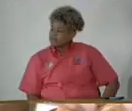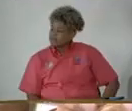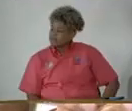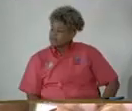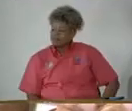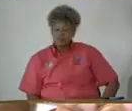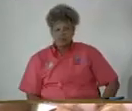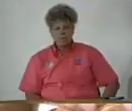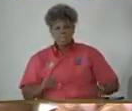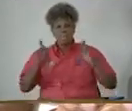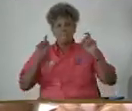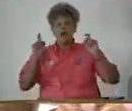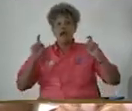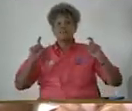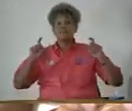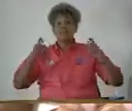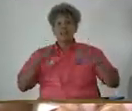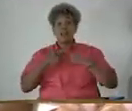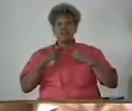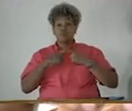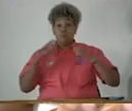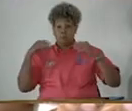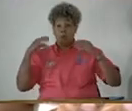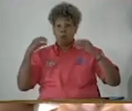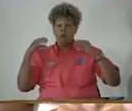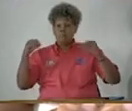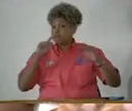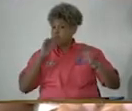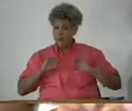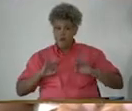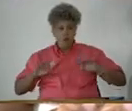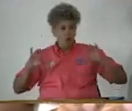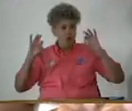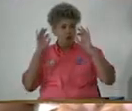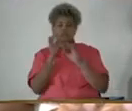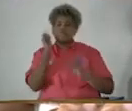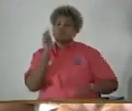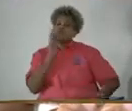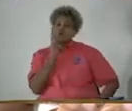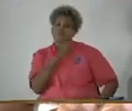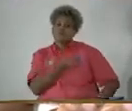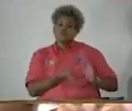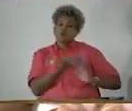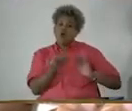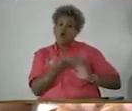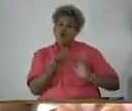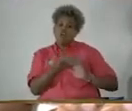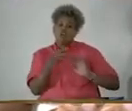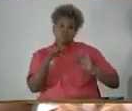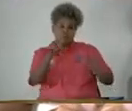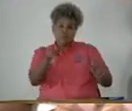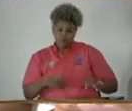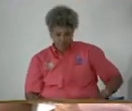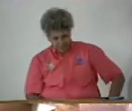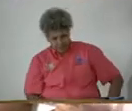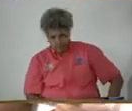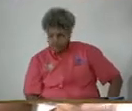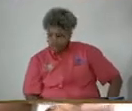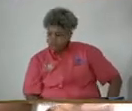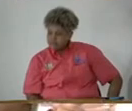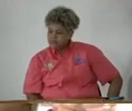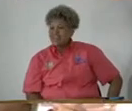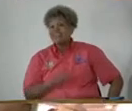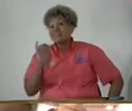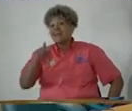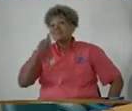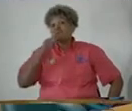out. Managing breaks in electricity supply is a critical element of ensuring reliable water supply. And that